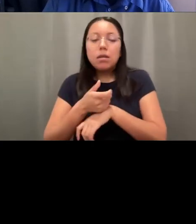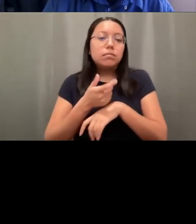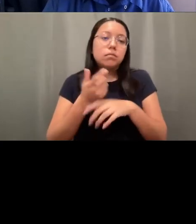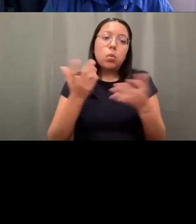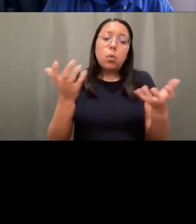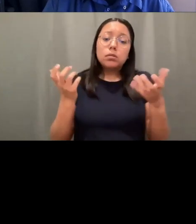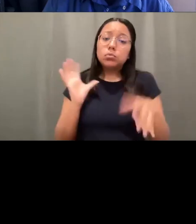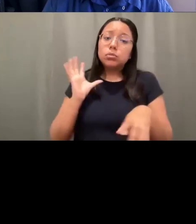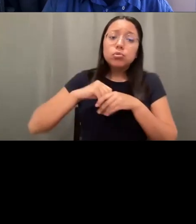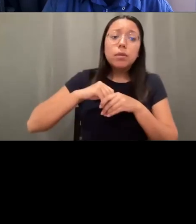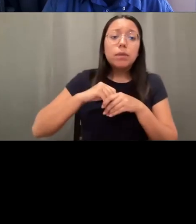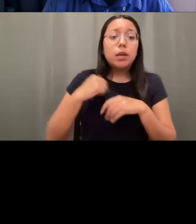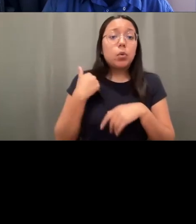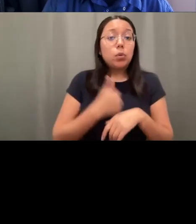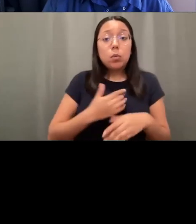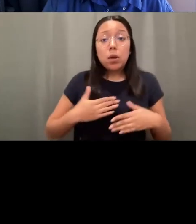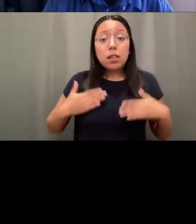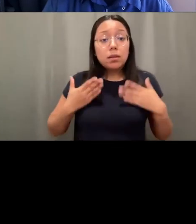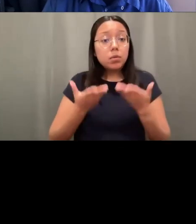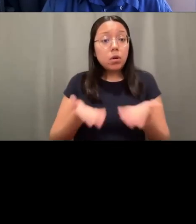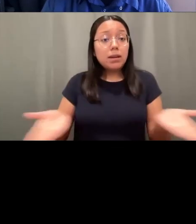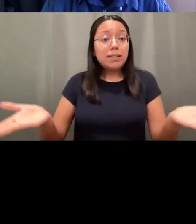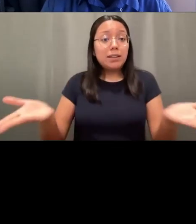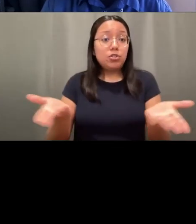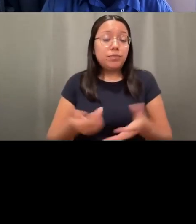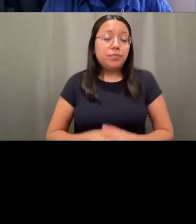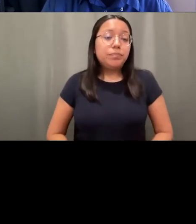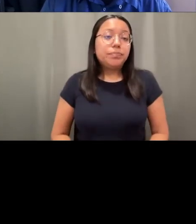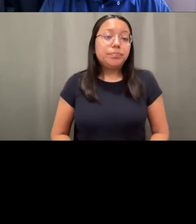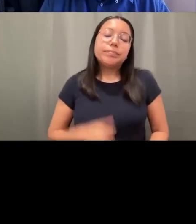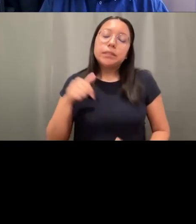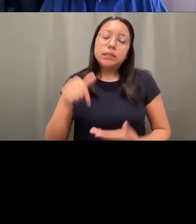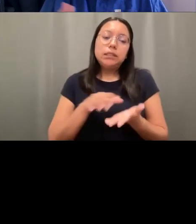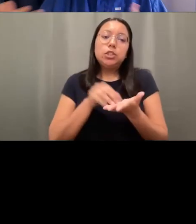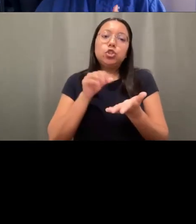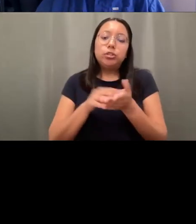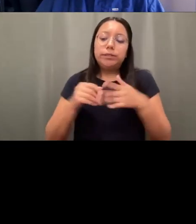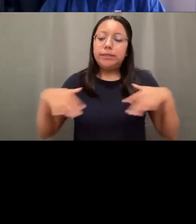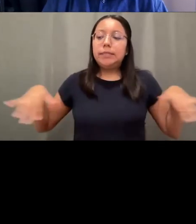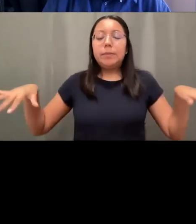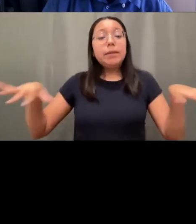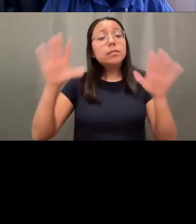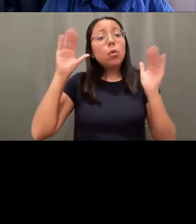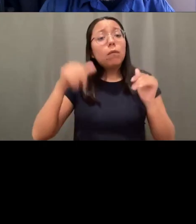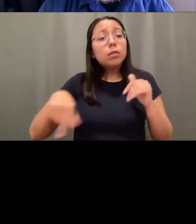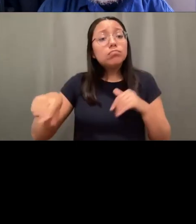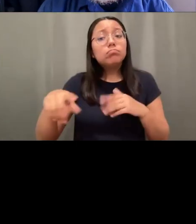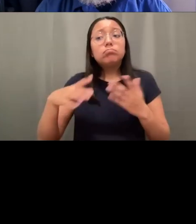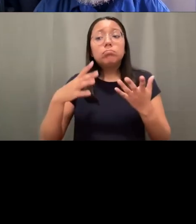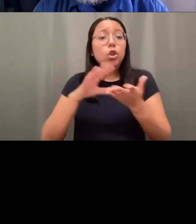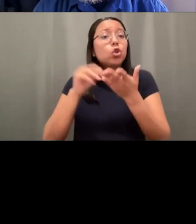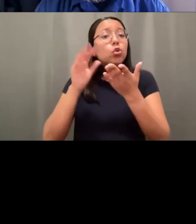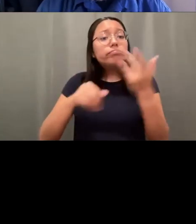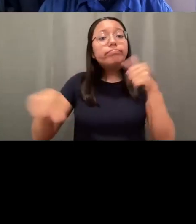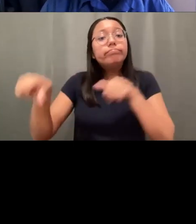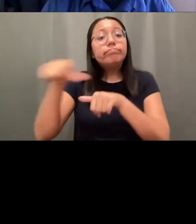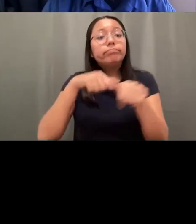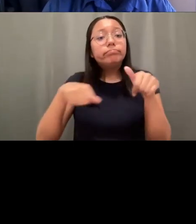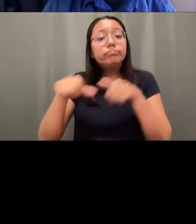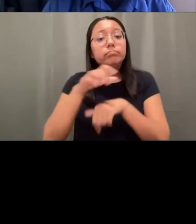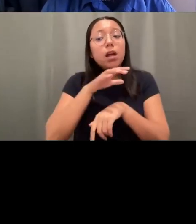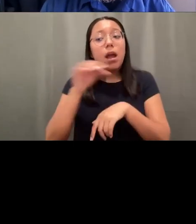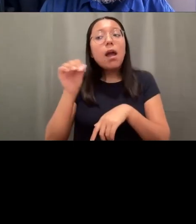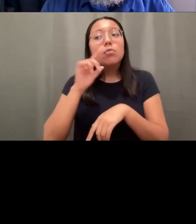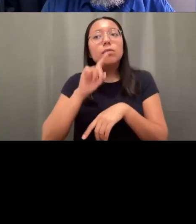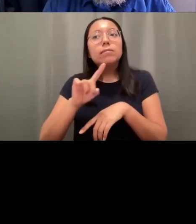here. This is a learning space that hopefully all of us can learn from each other and come out at the end with some maybe new reflections